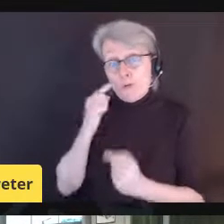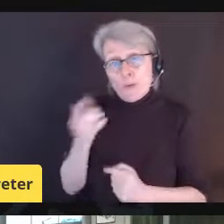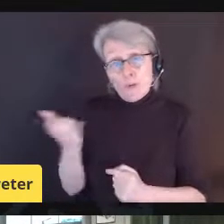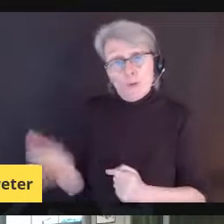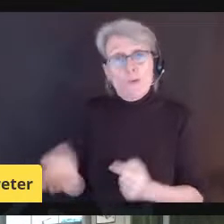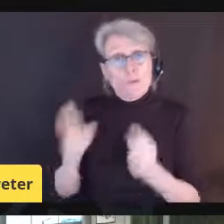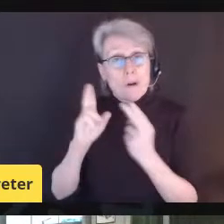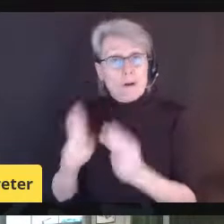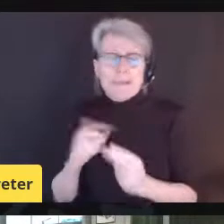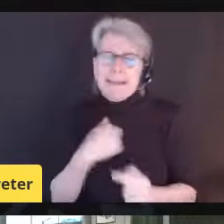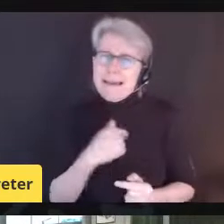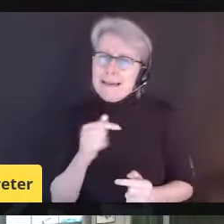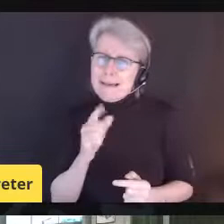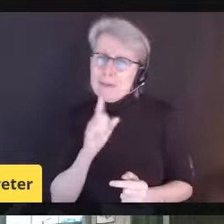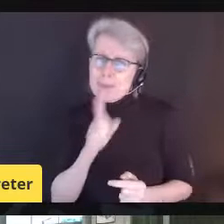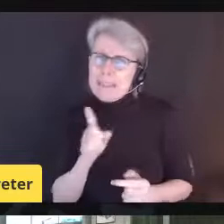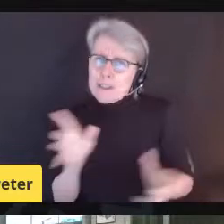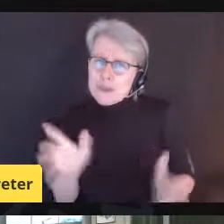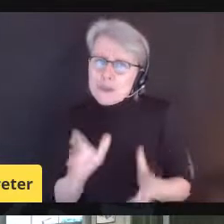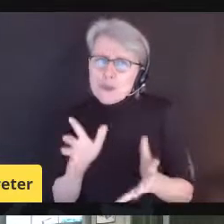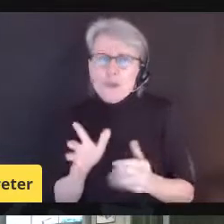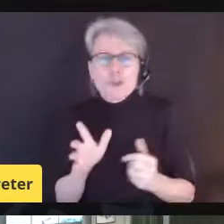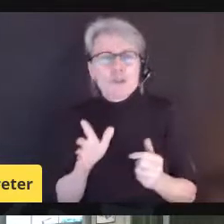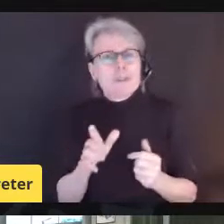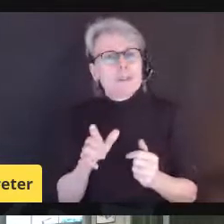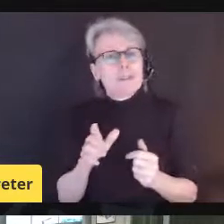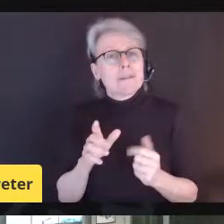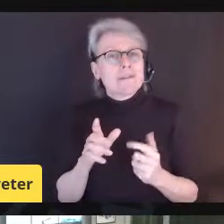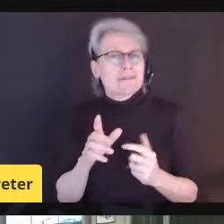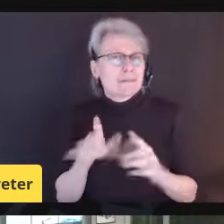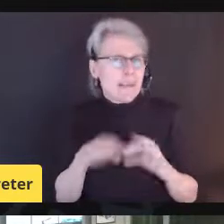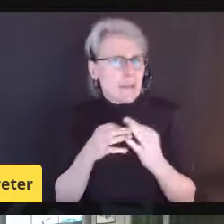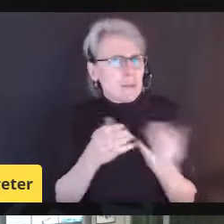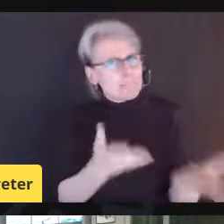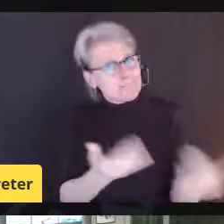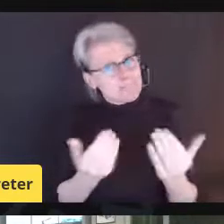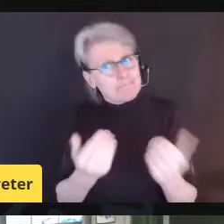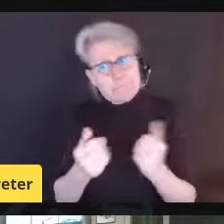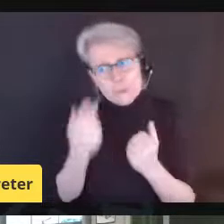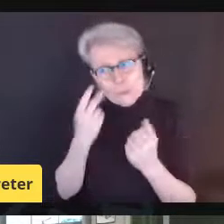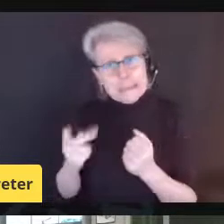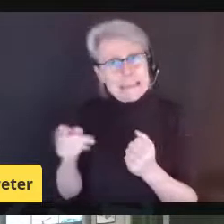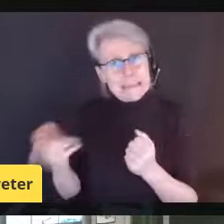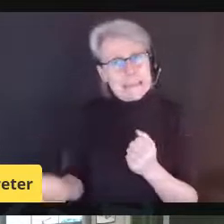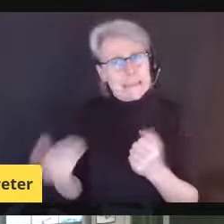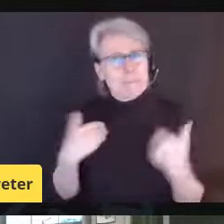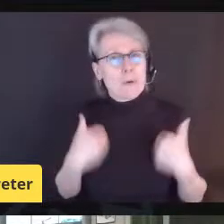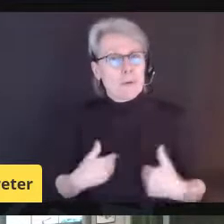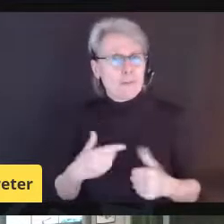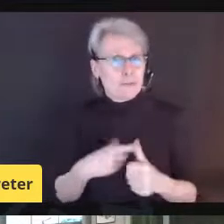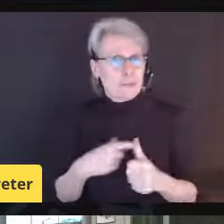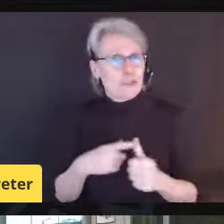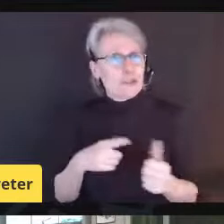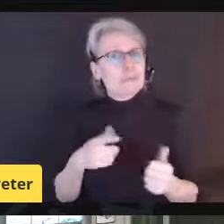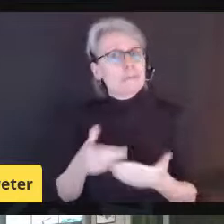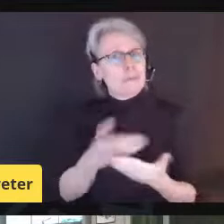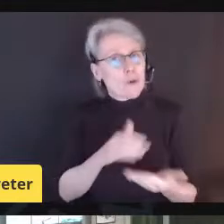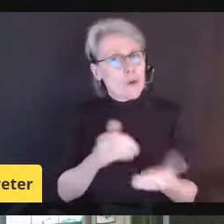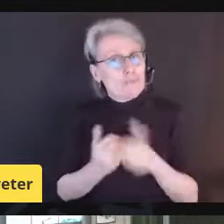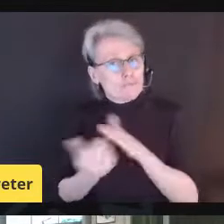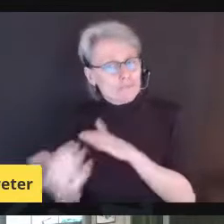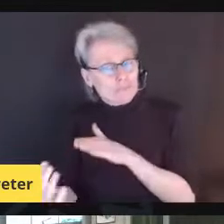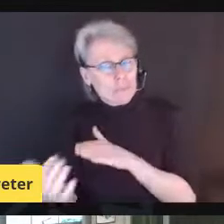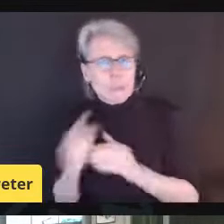a viewing with the family when possible, just that what that does with the helps with the